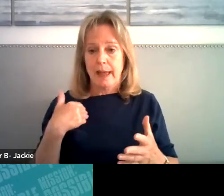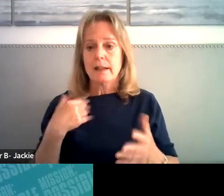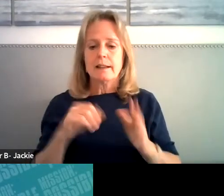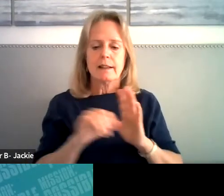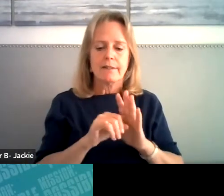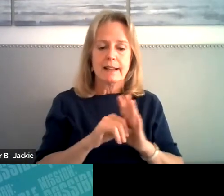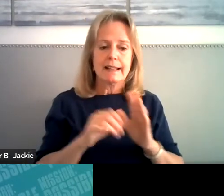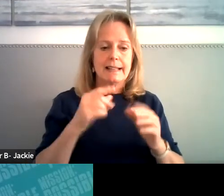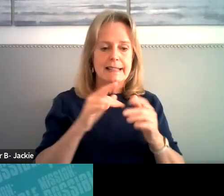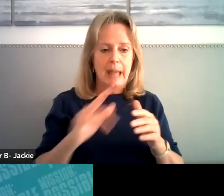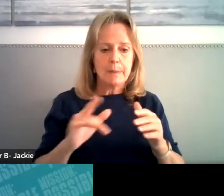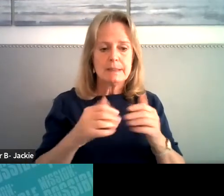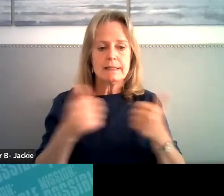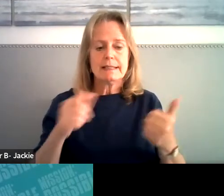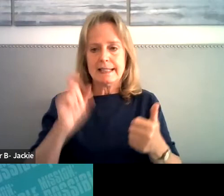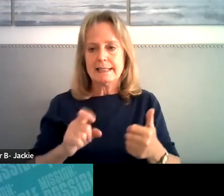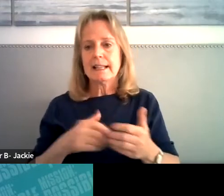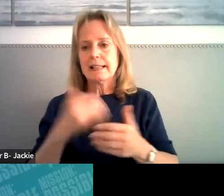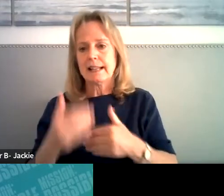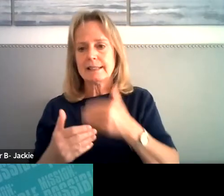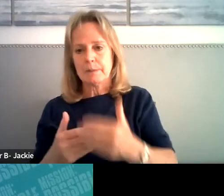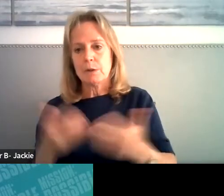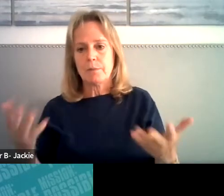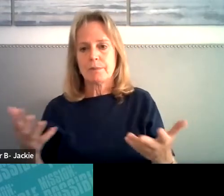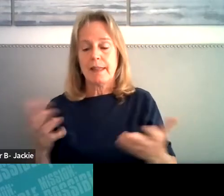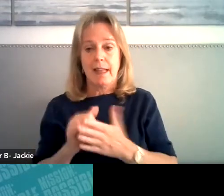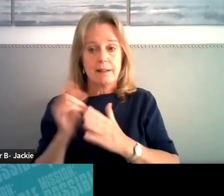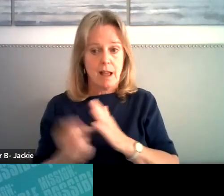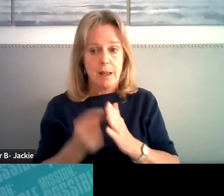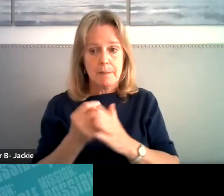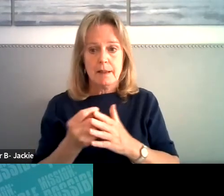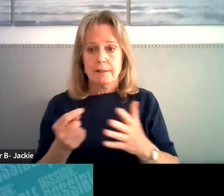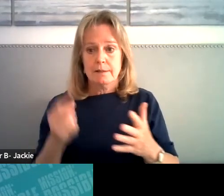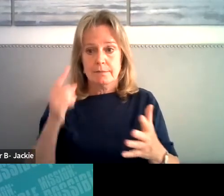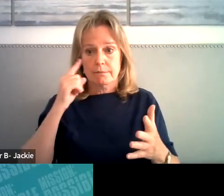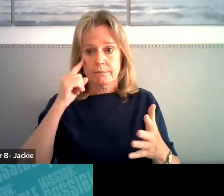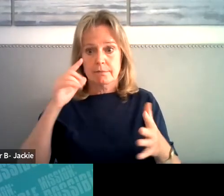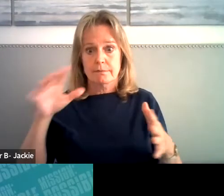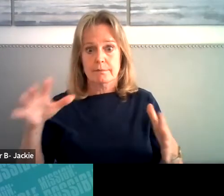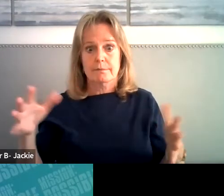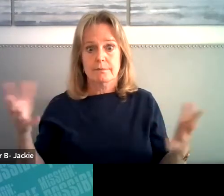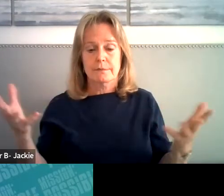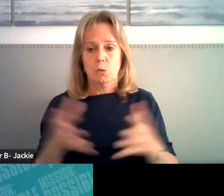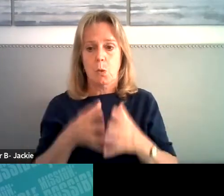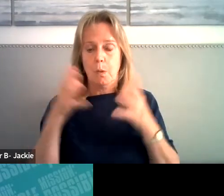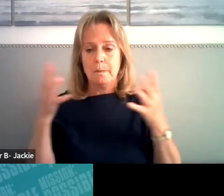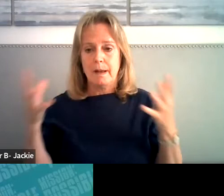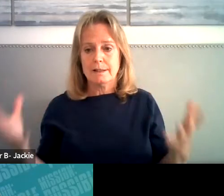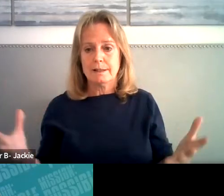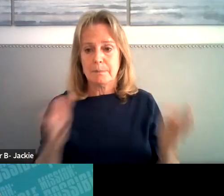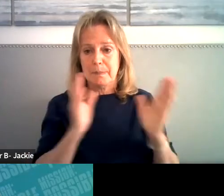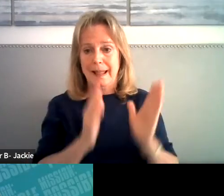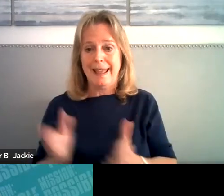and needs and next steps. And at that time, we were like, we had so much plans, so